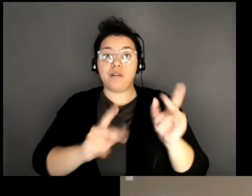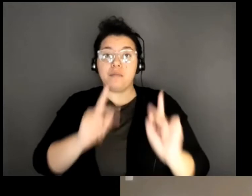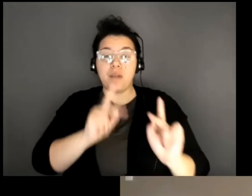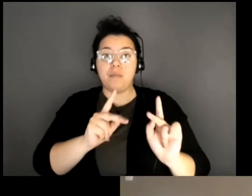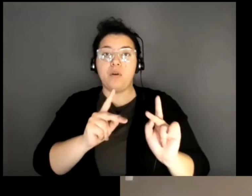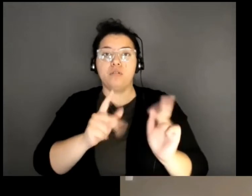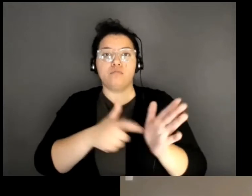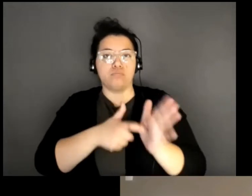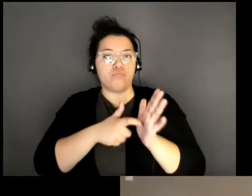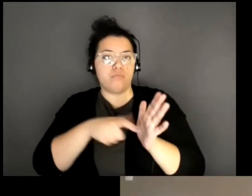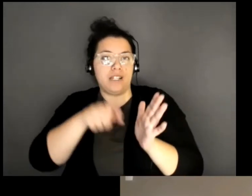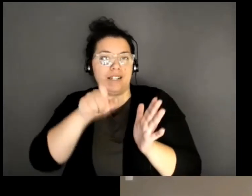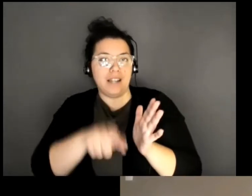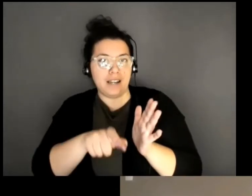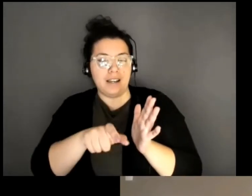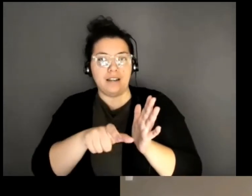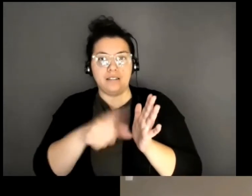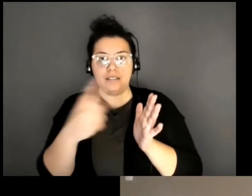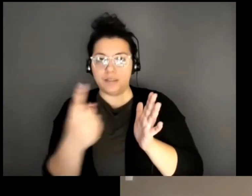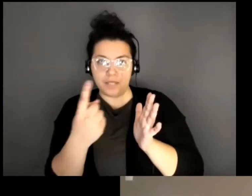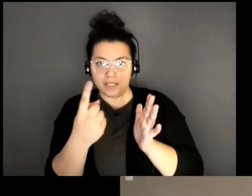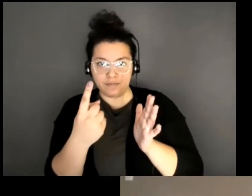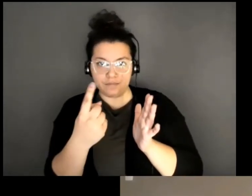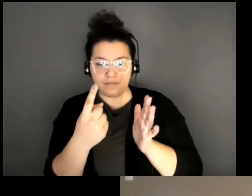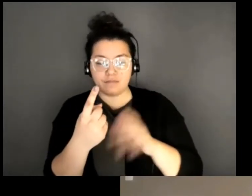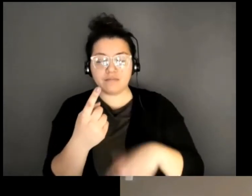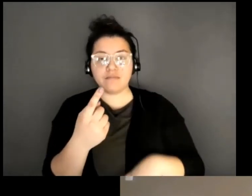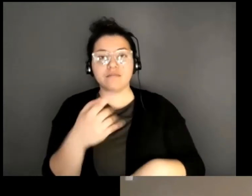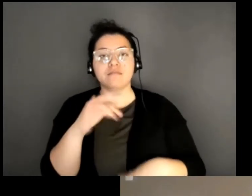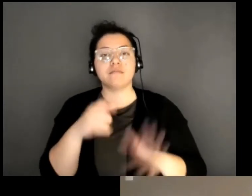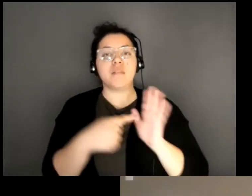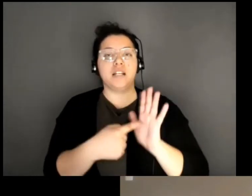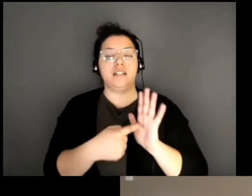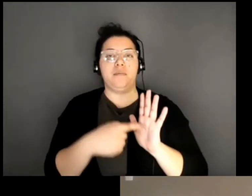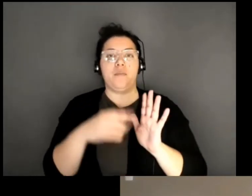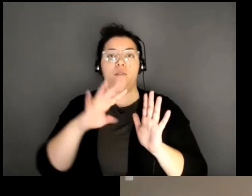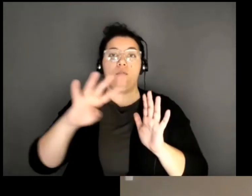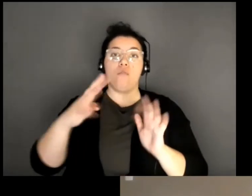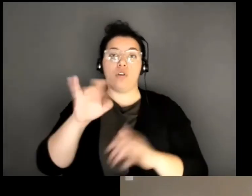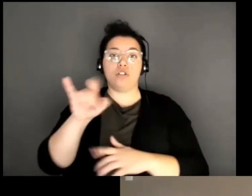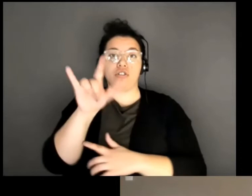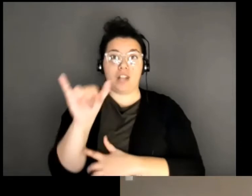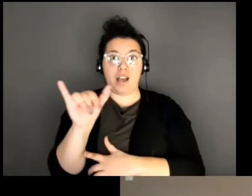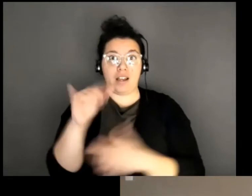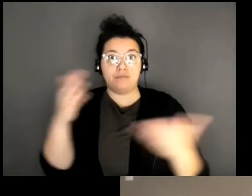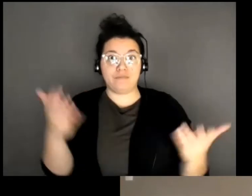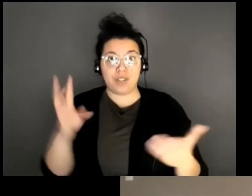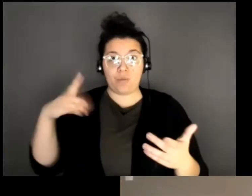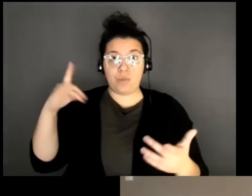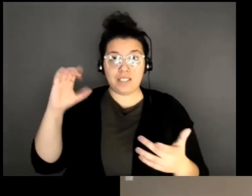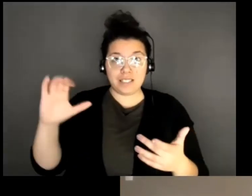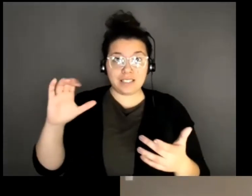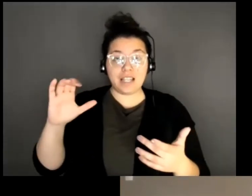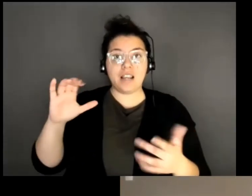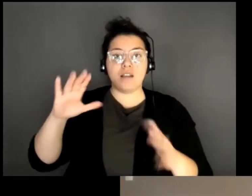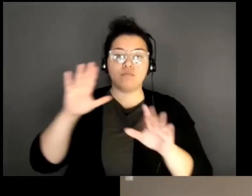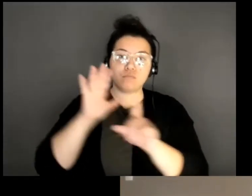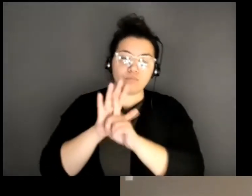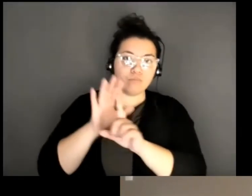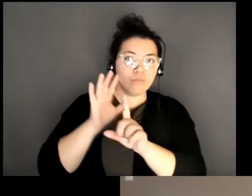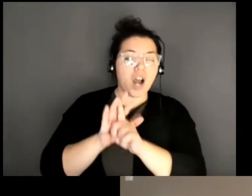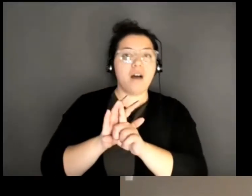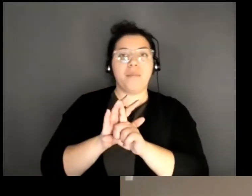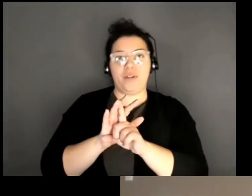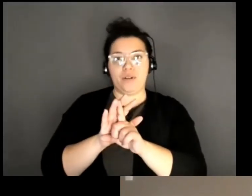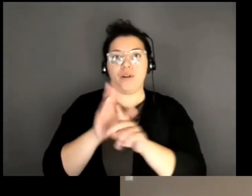for any specific item. So for example, July 4th weekend in Washington, D.C., there's high demand. It's a busy travel time. There's a